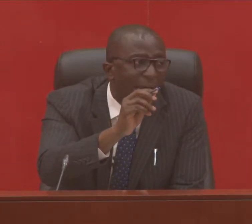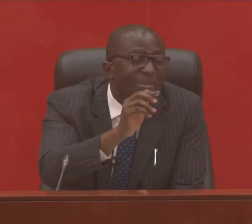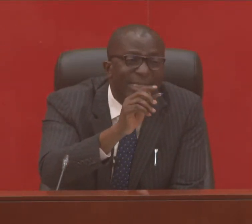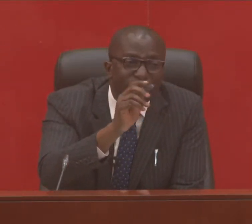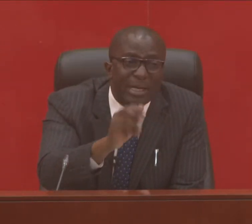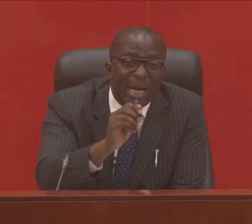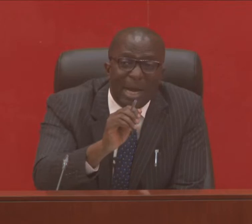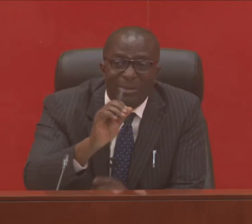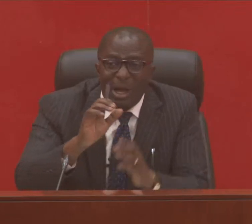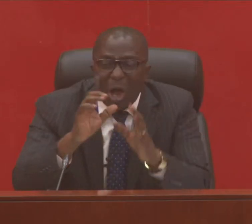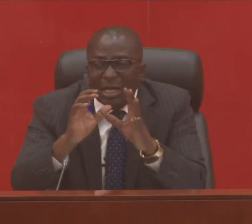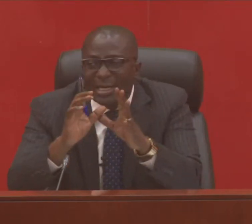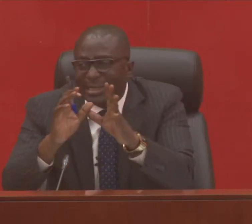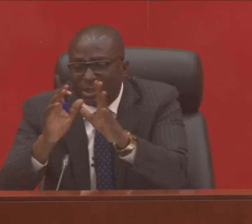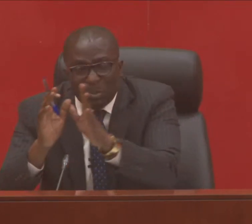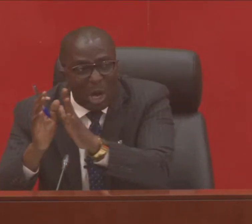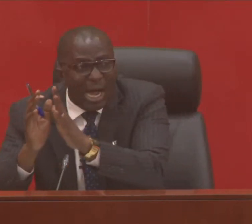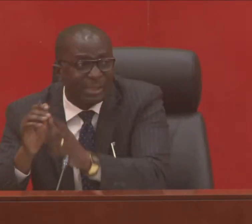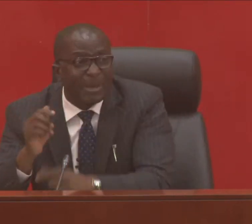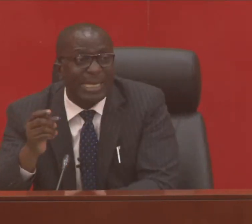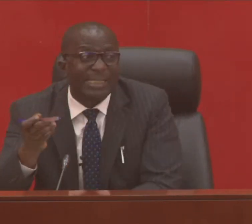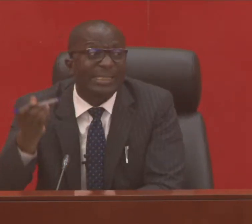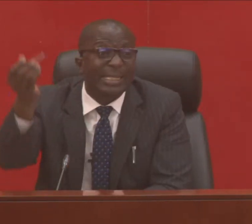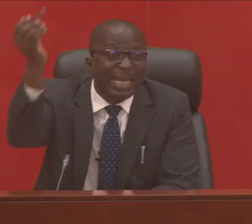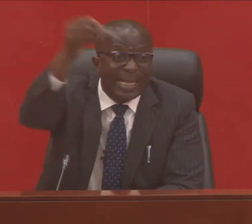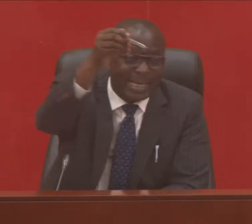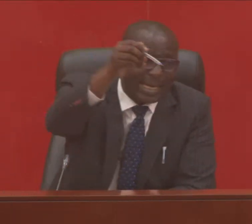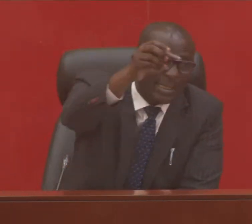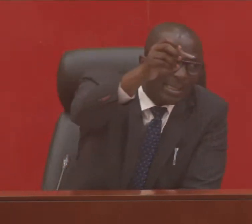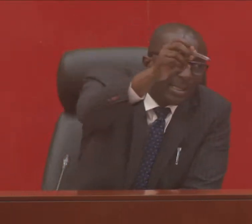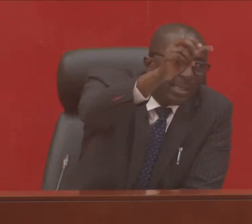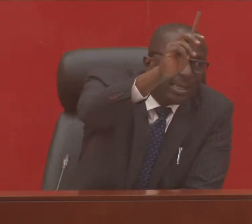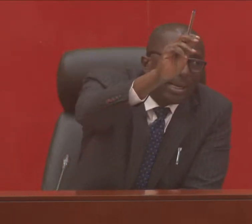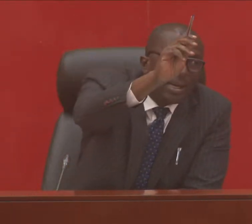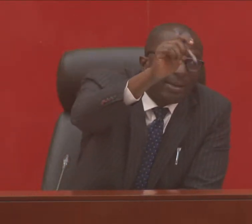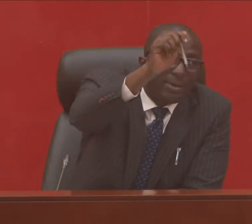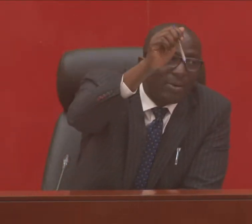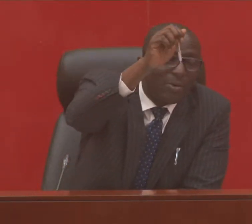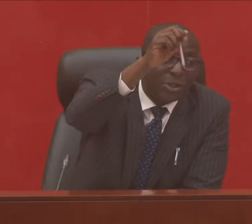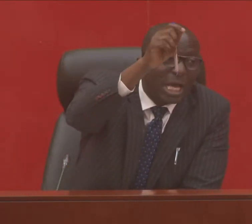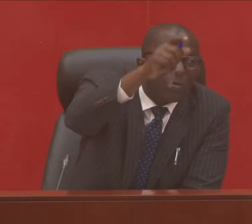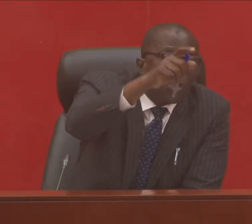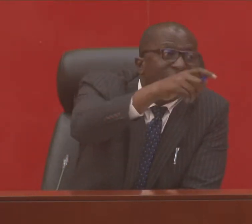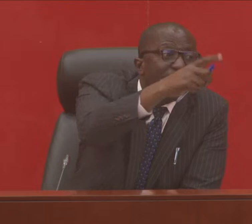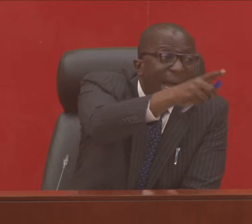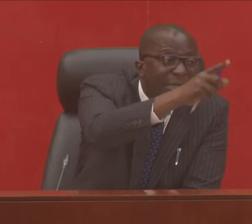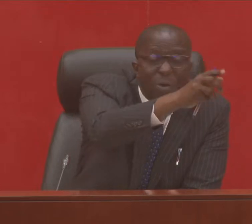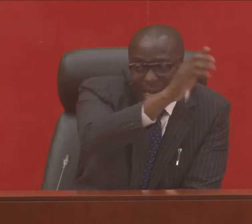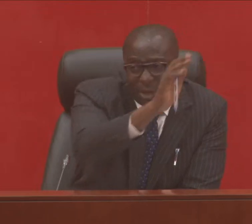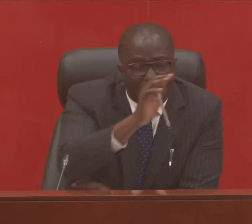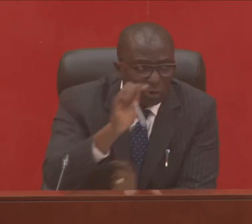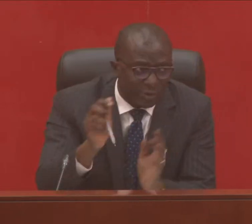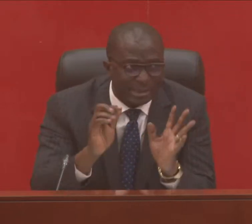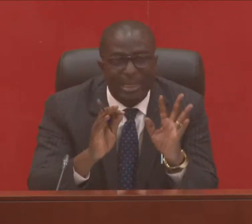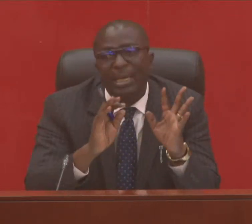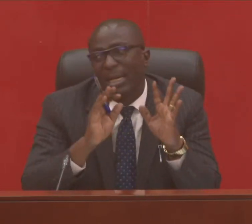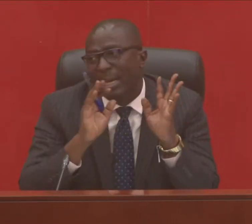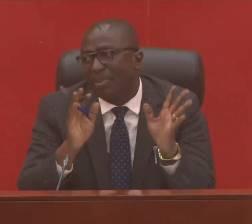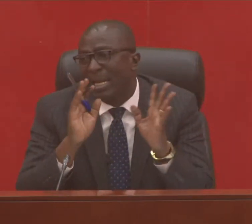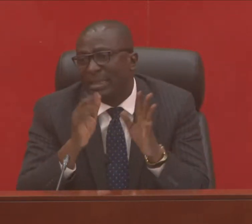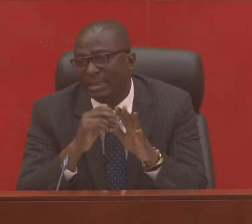No, I'm just talking about only small aspect that is linking, quote unquote, the man you are in court